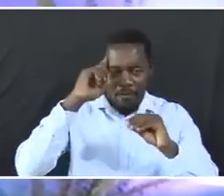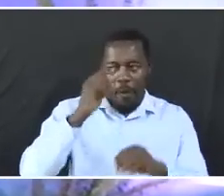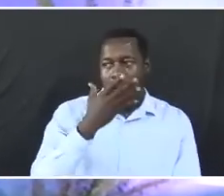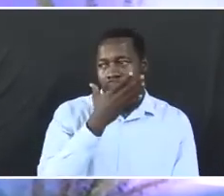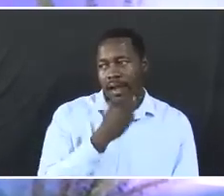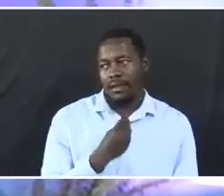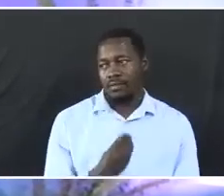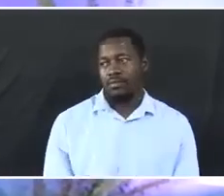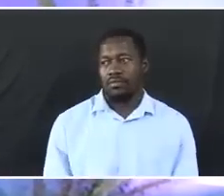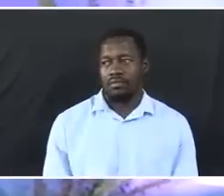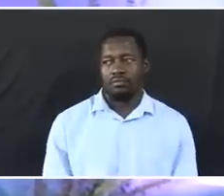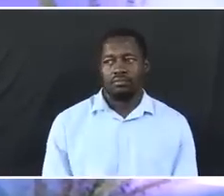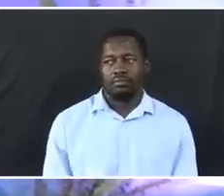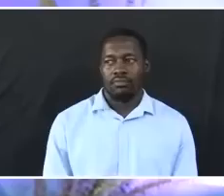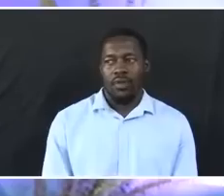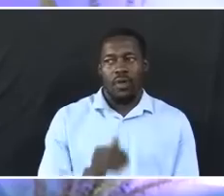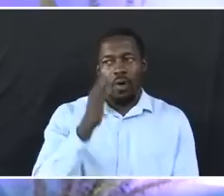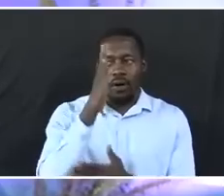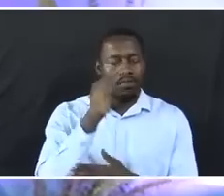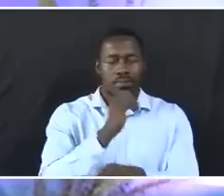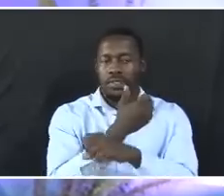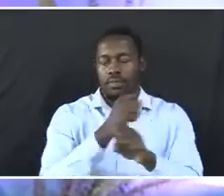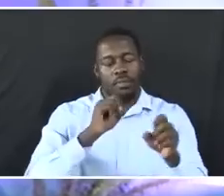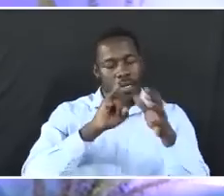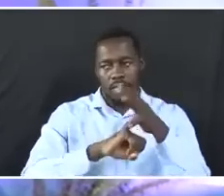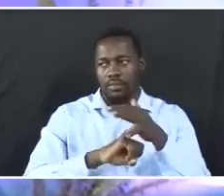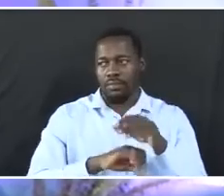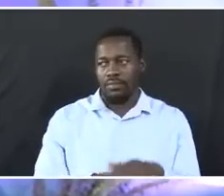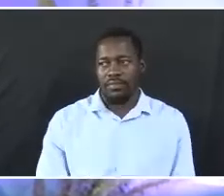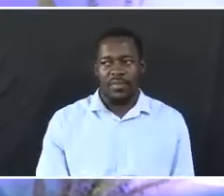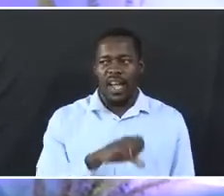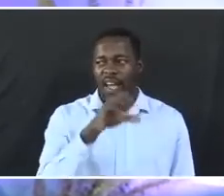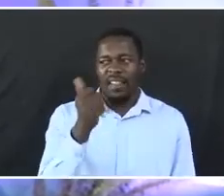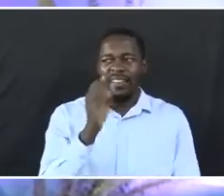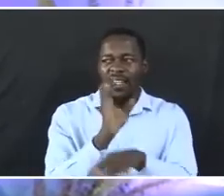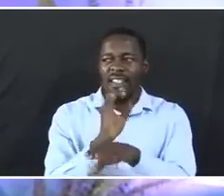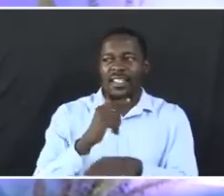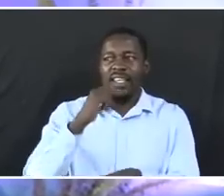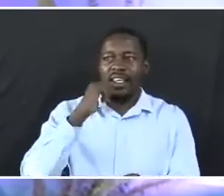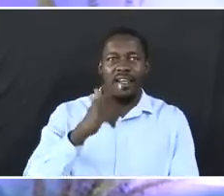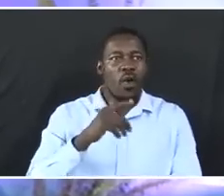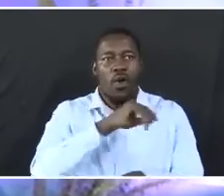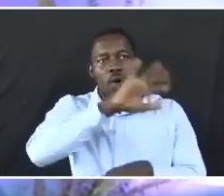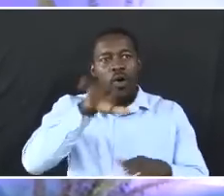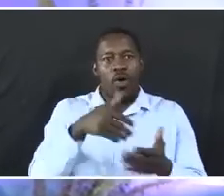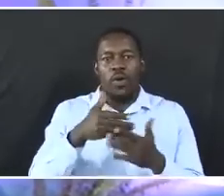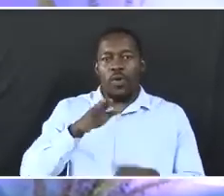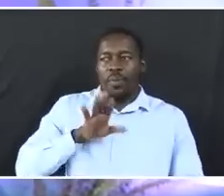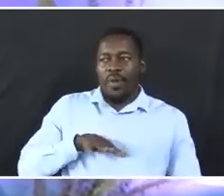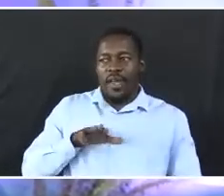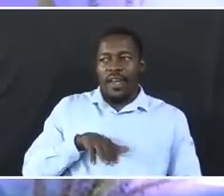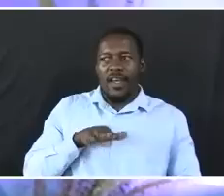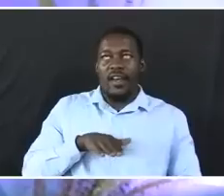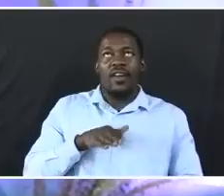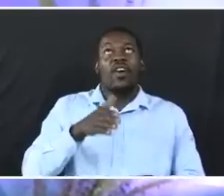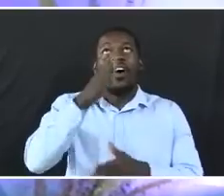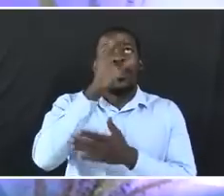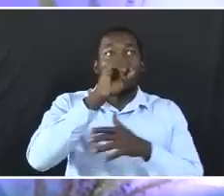was created for man, not for God. Yes, your question.